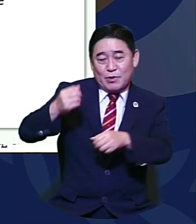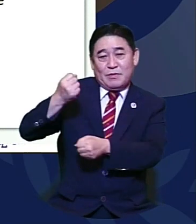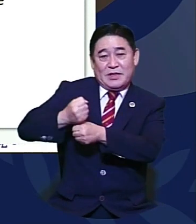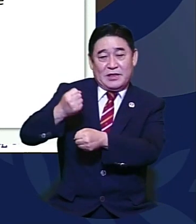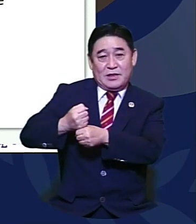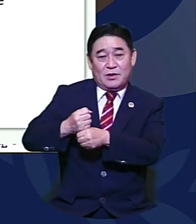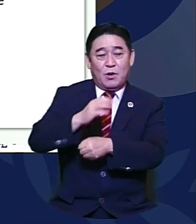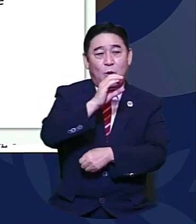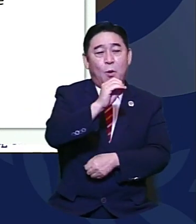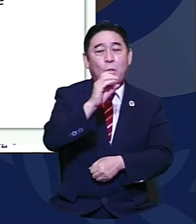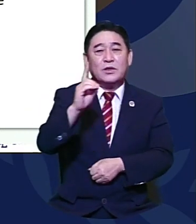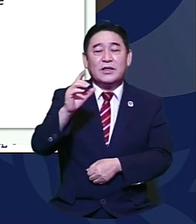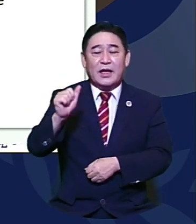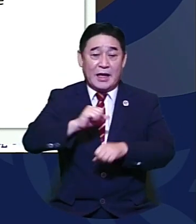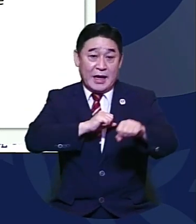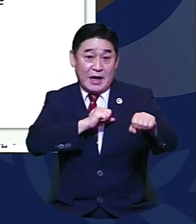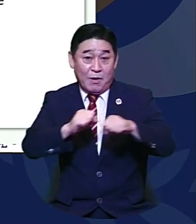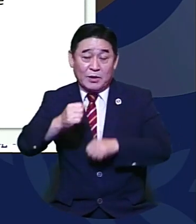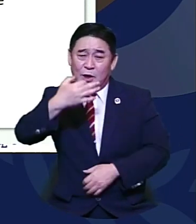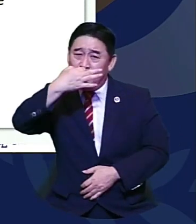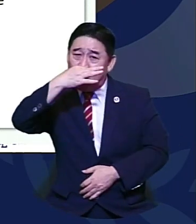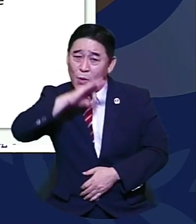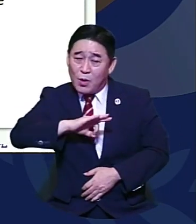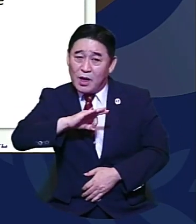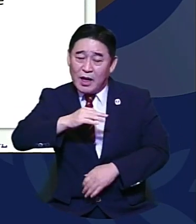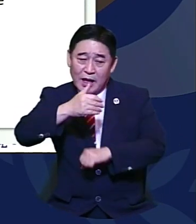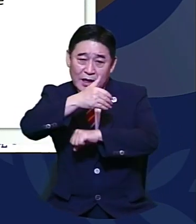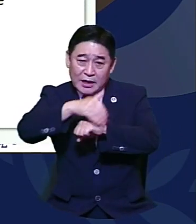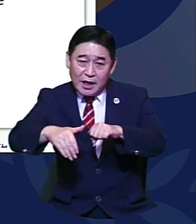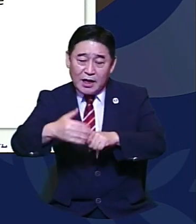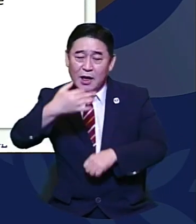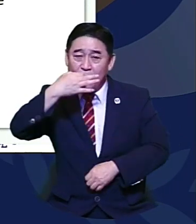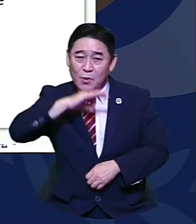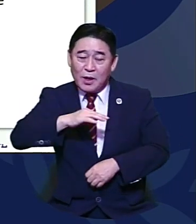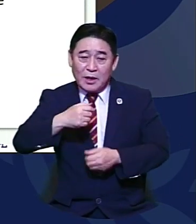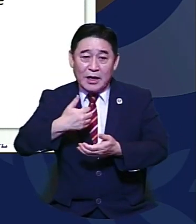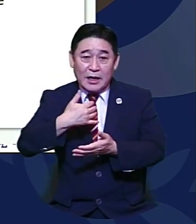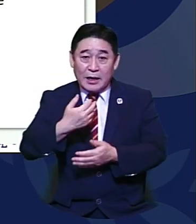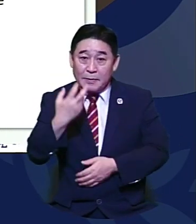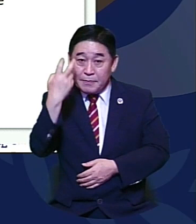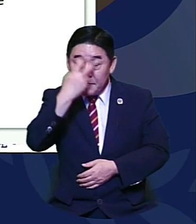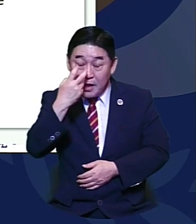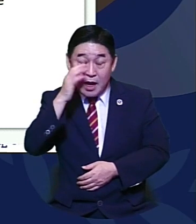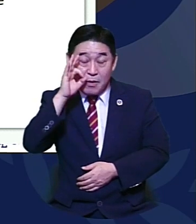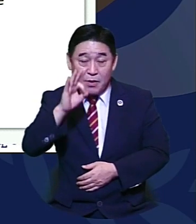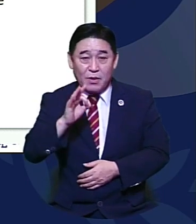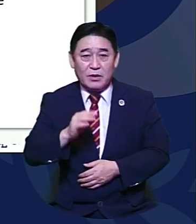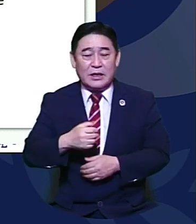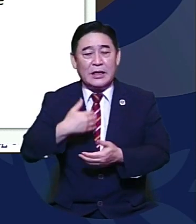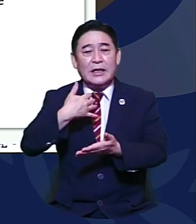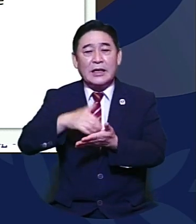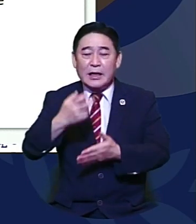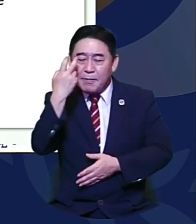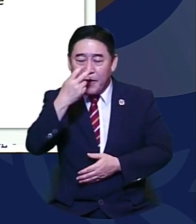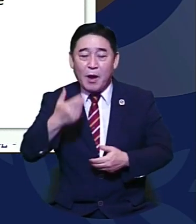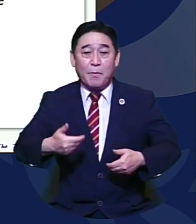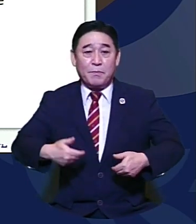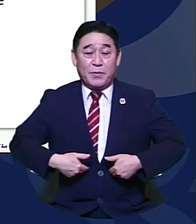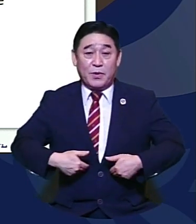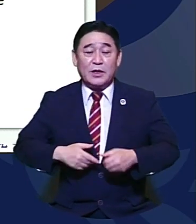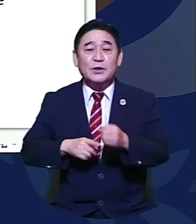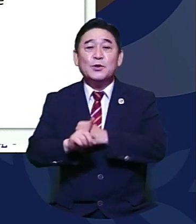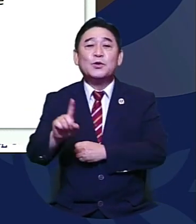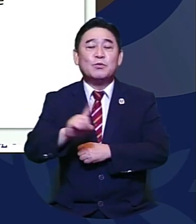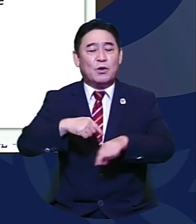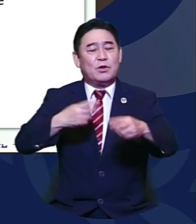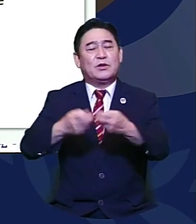ODA activities and the project. So why we need measurement? In policy world, when we set up the